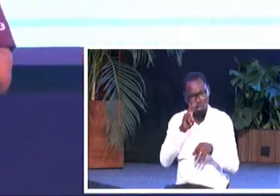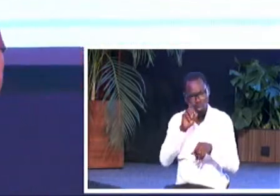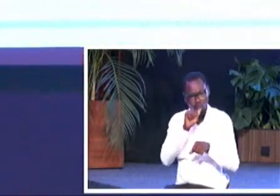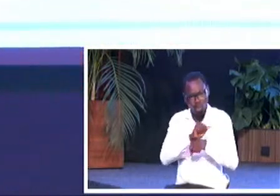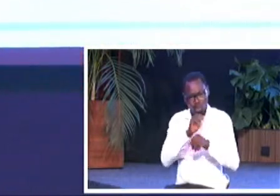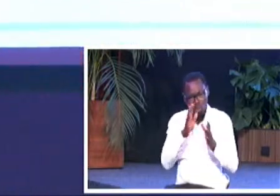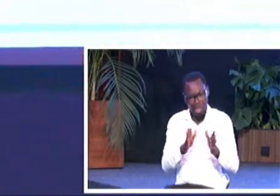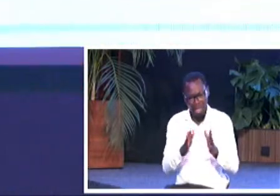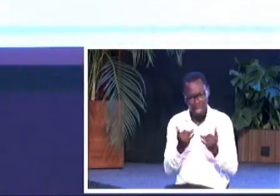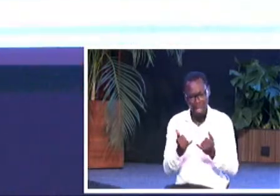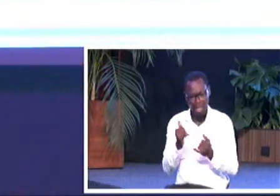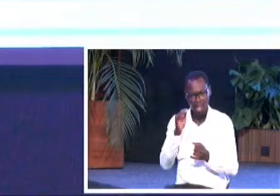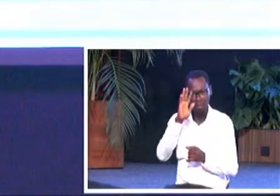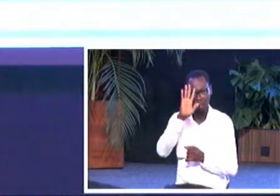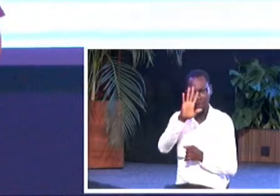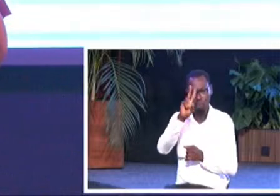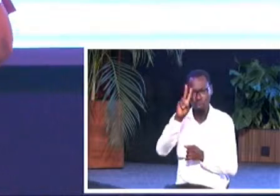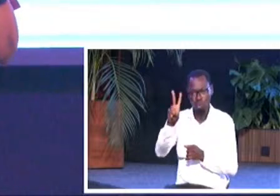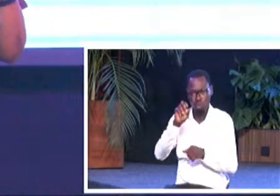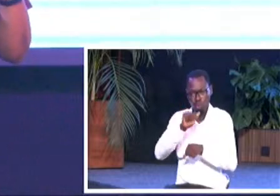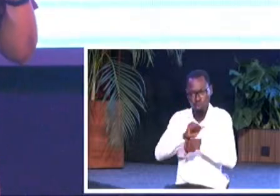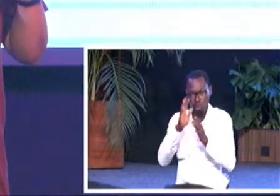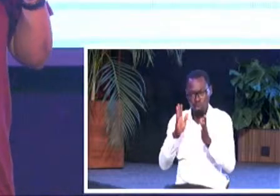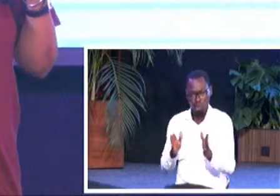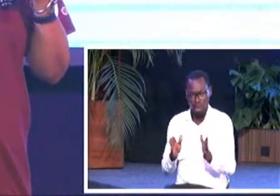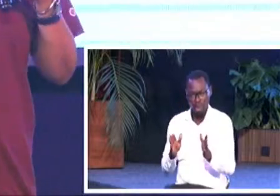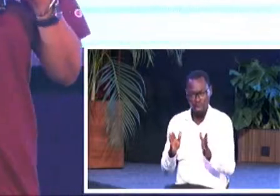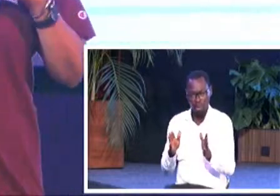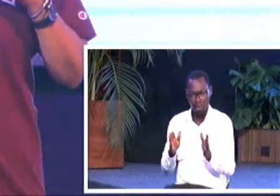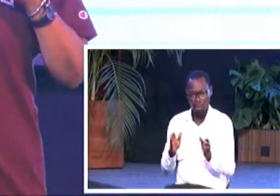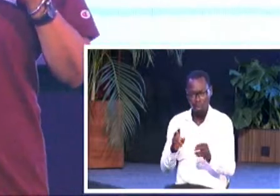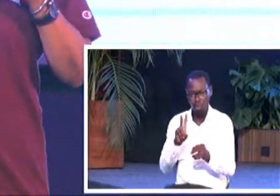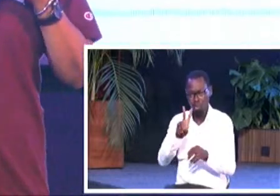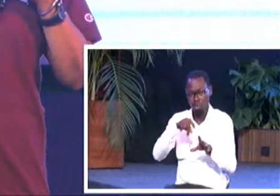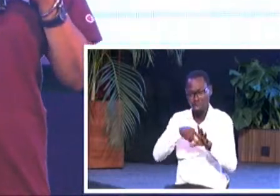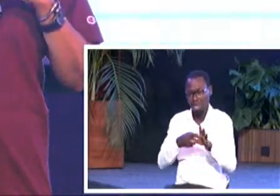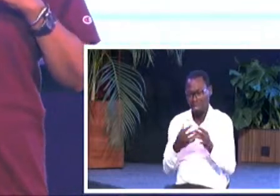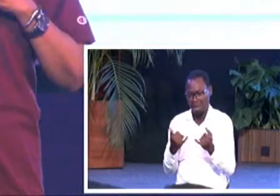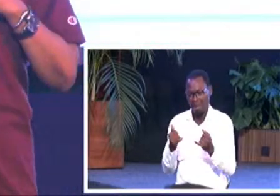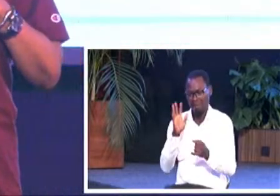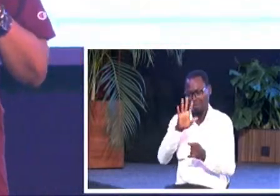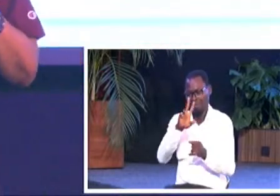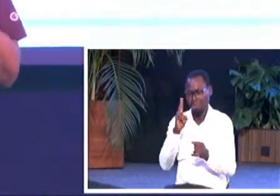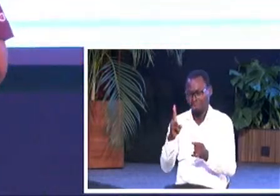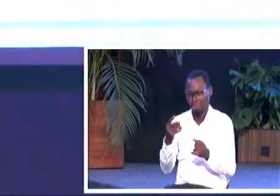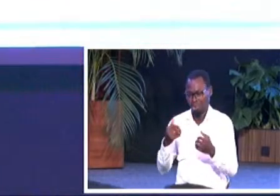62. Now, Eden Tree is also an opportunity.